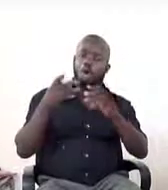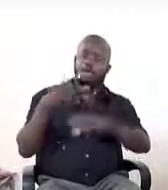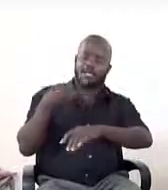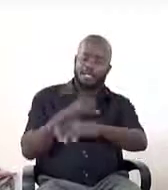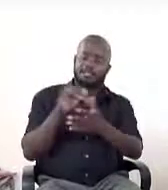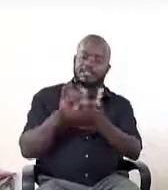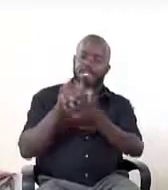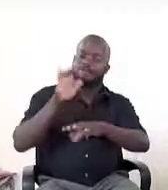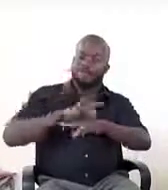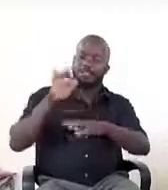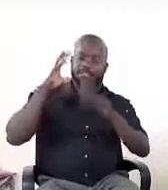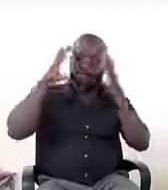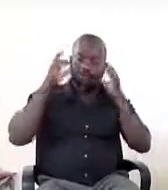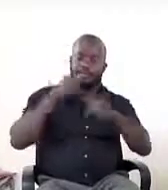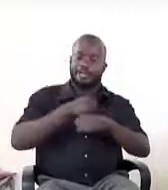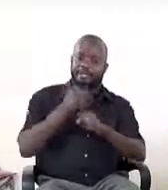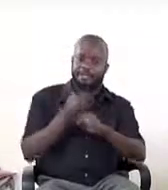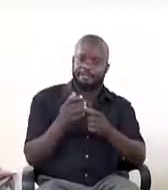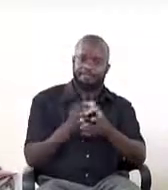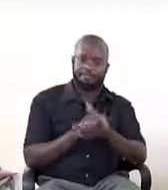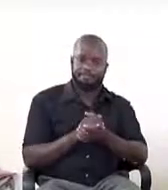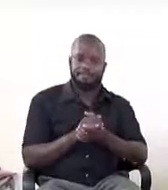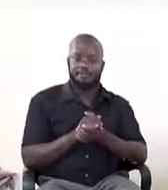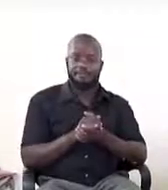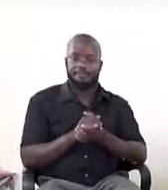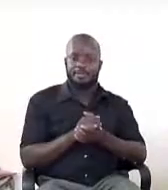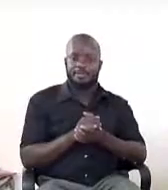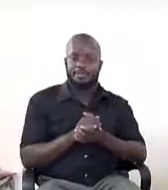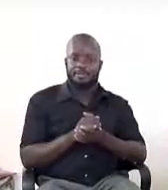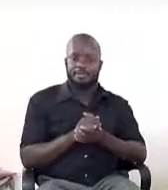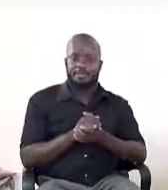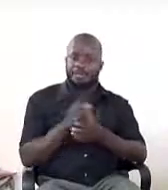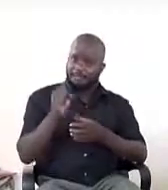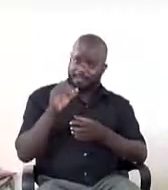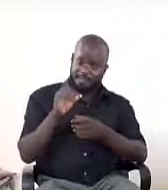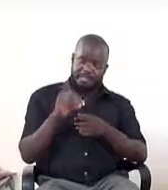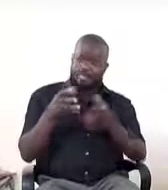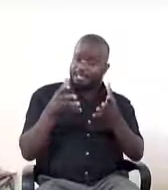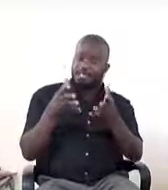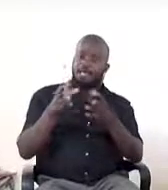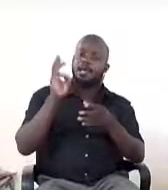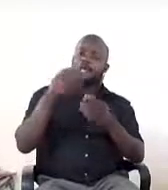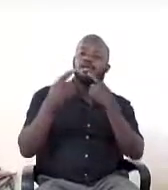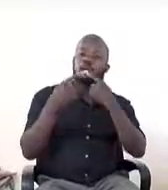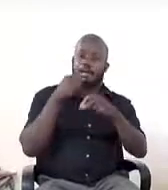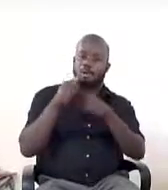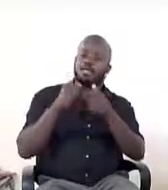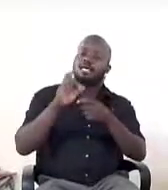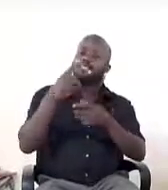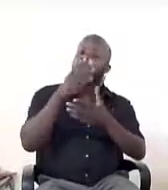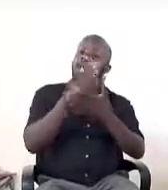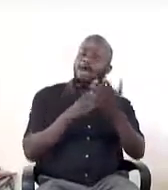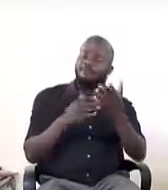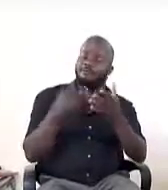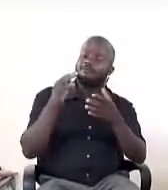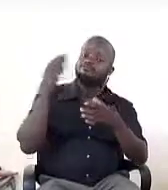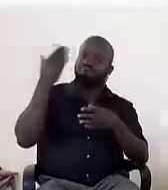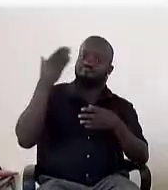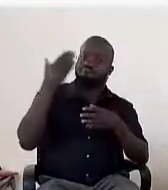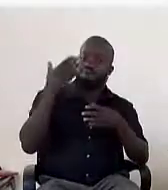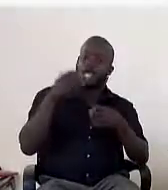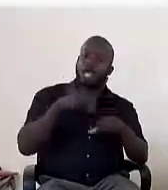sex or from drugs that affects decision making. So here we're going to talk in the second half of